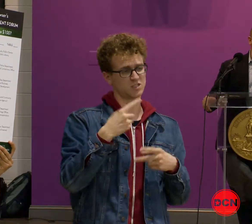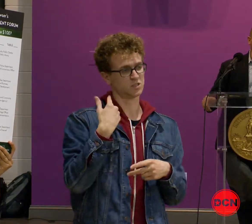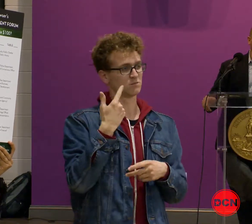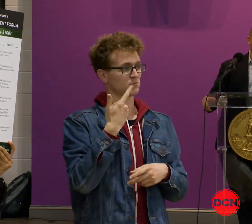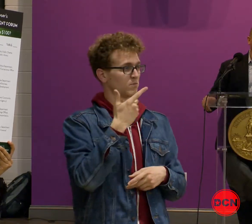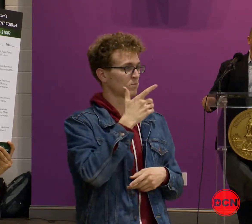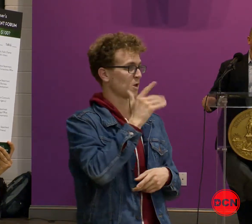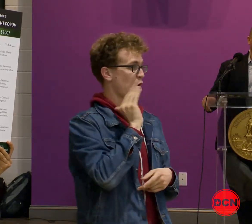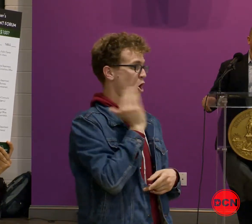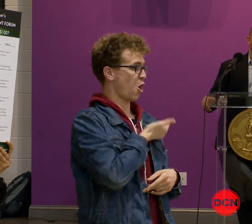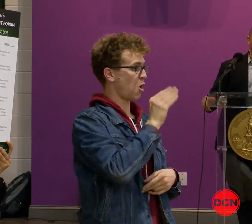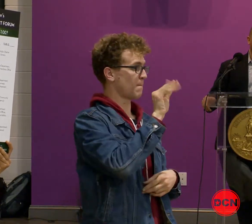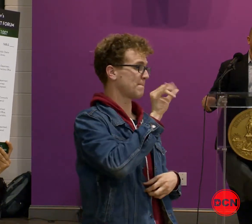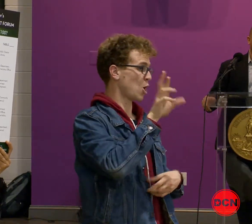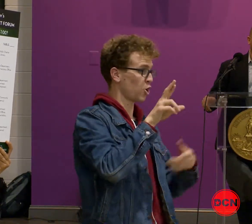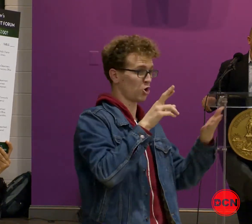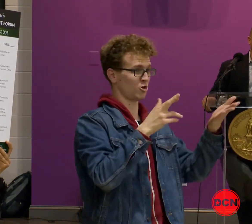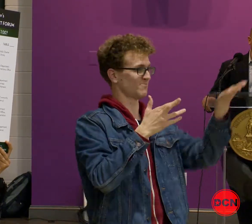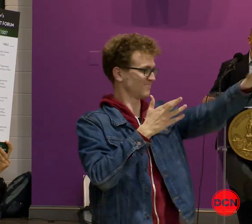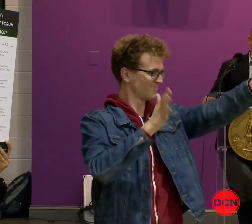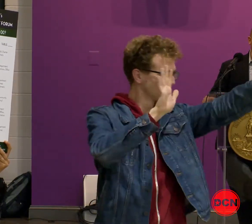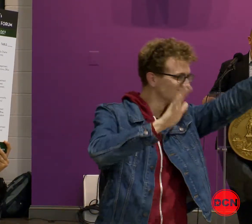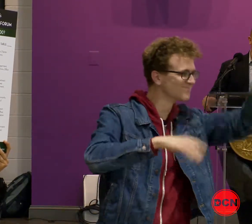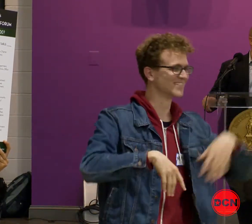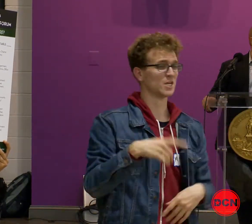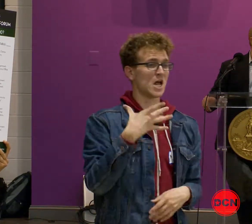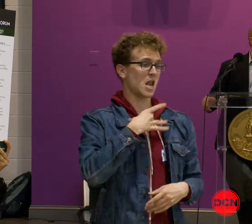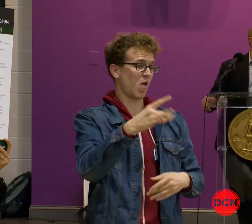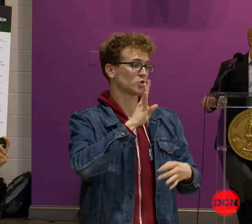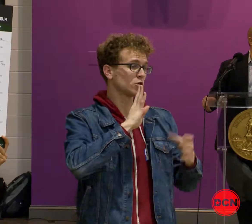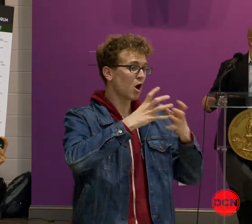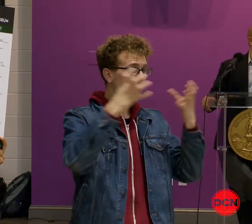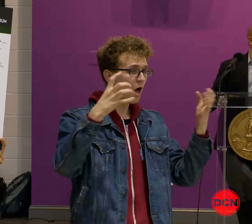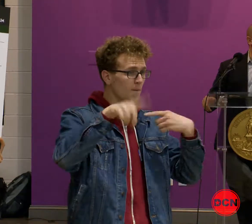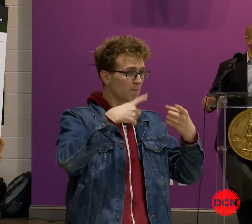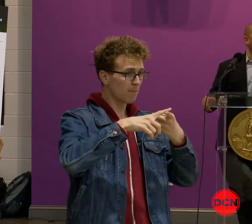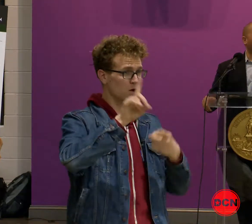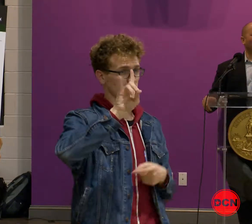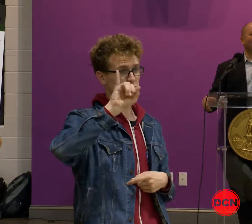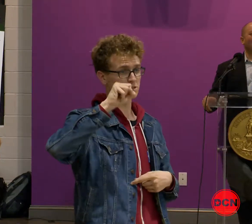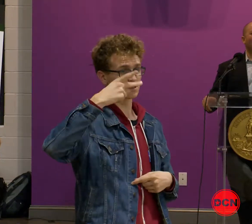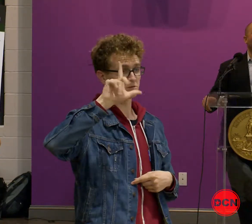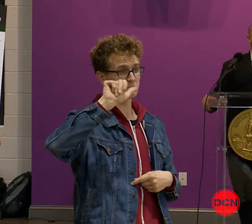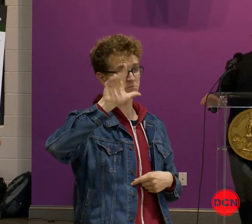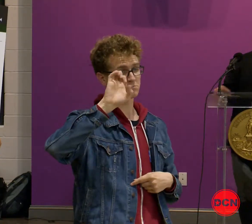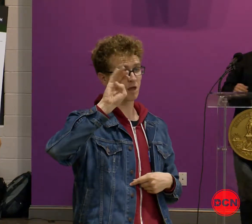2 reasons. Our mayor, Mayor Bowser, hello,